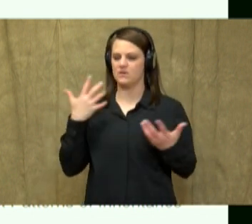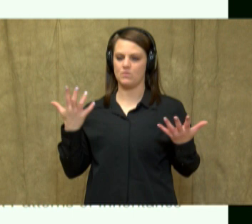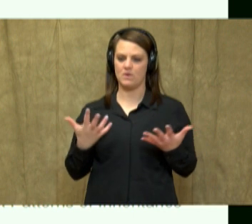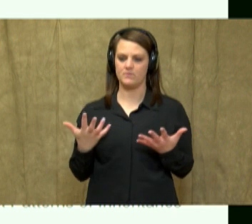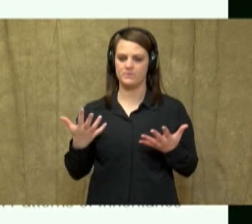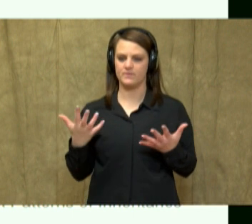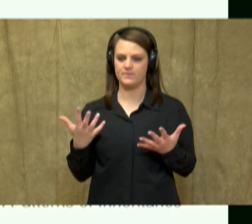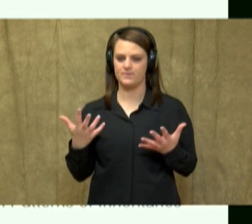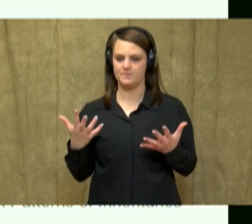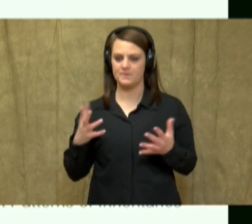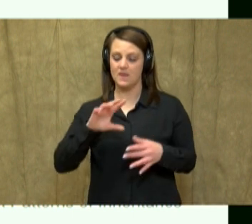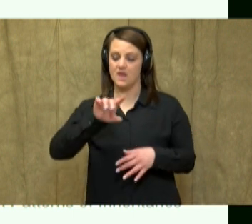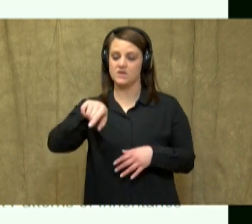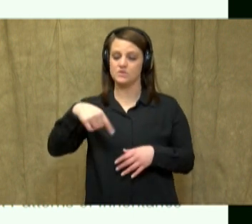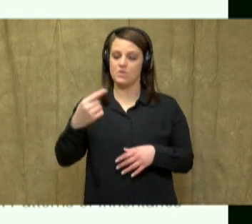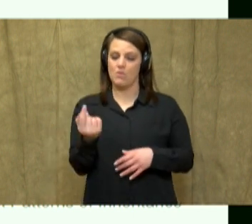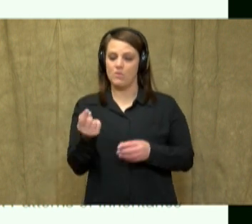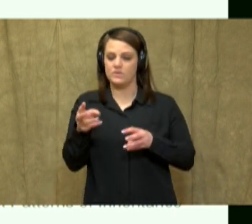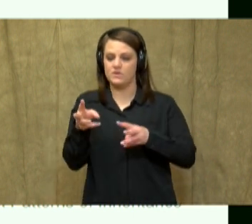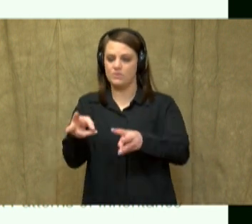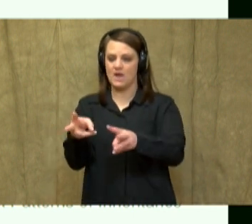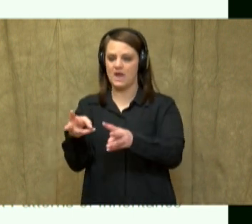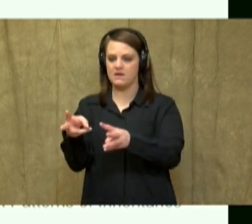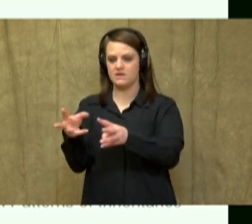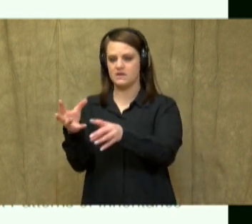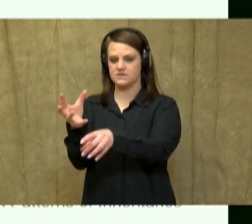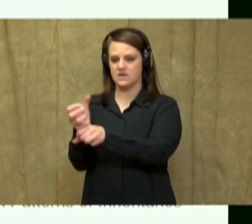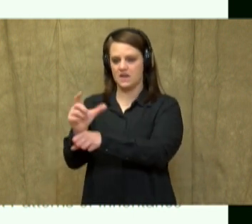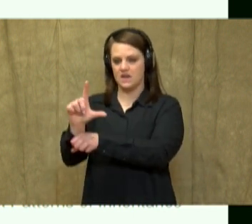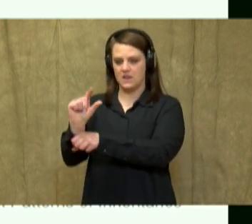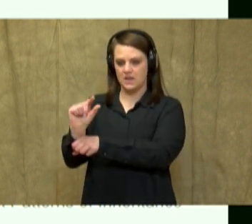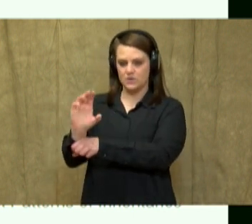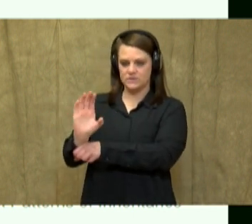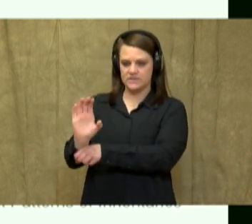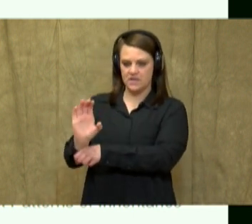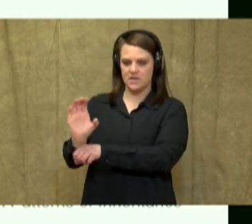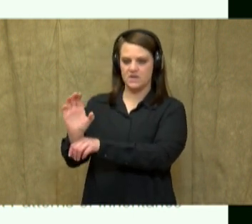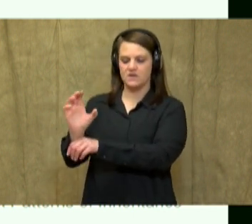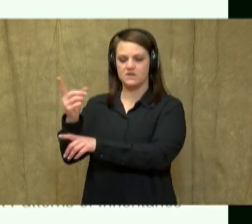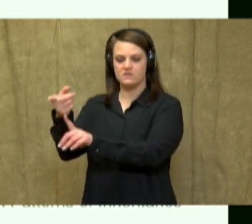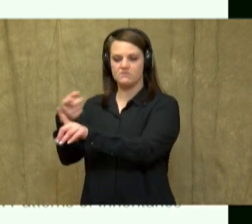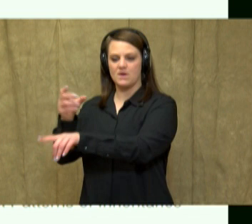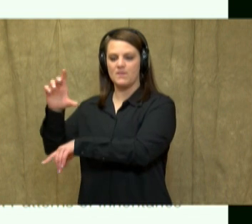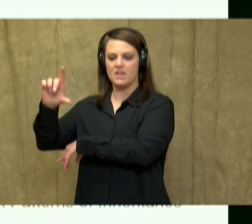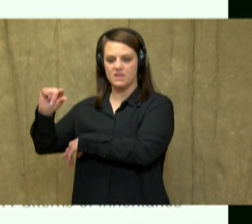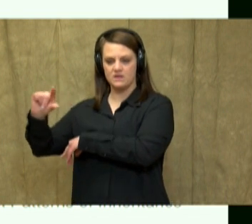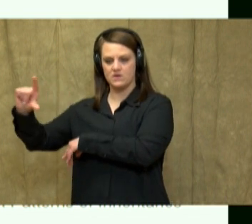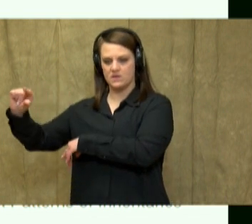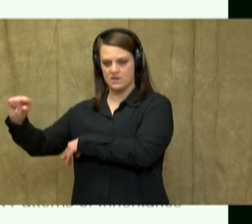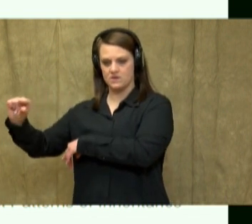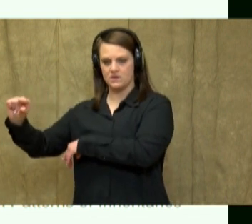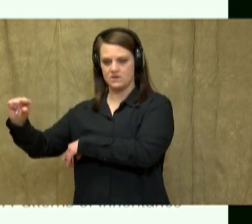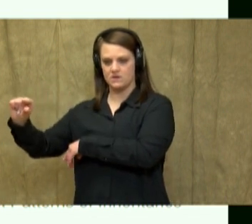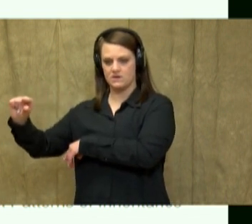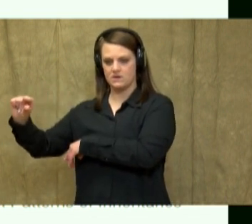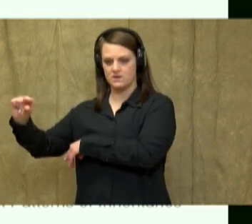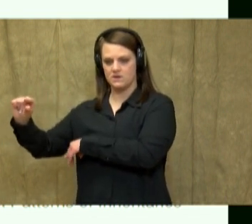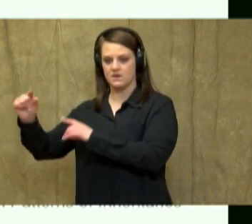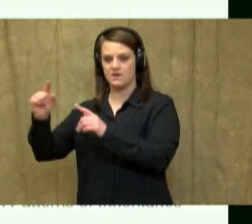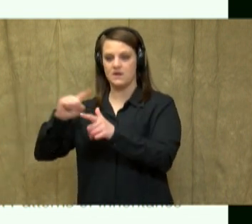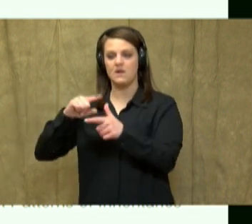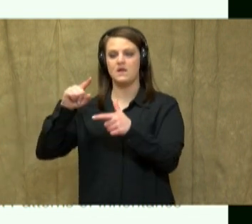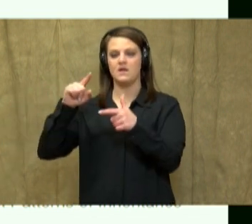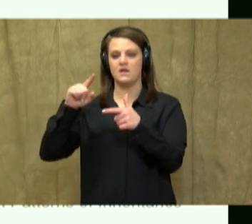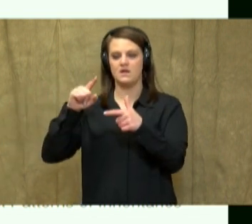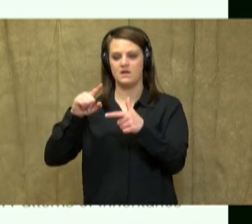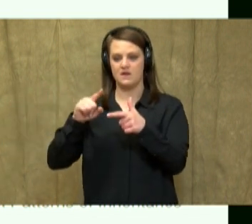is, so the only way to get this white boy here is to have little c, little c. And then if you had H, it would mask that, and you would see the